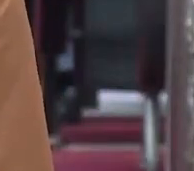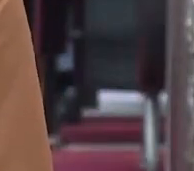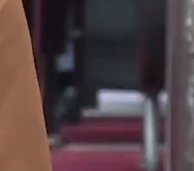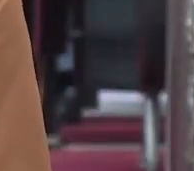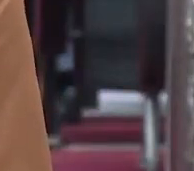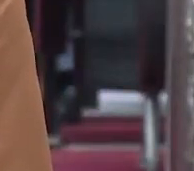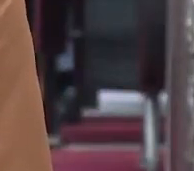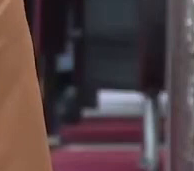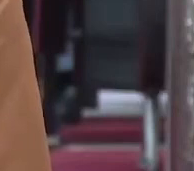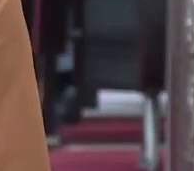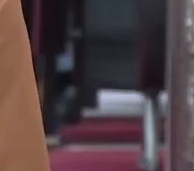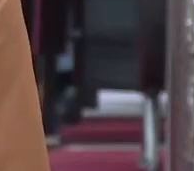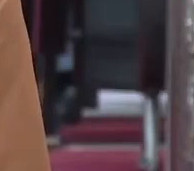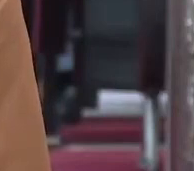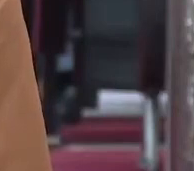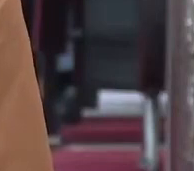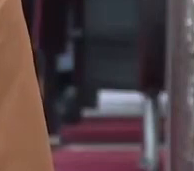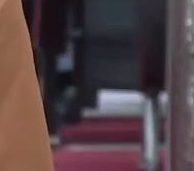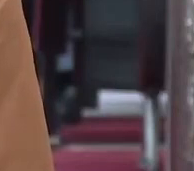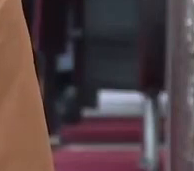You can travel by air.